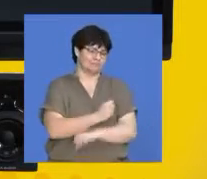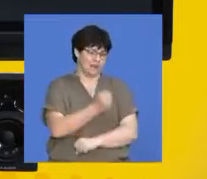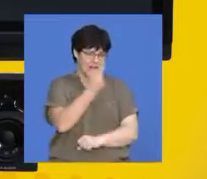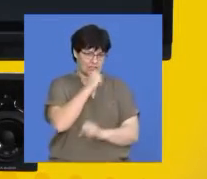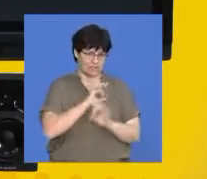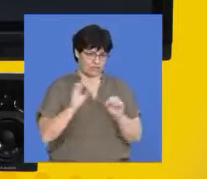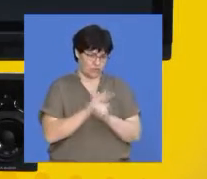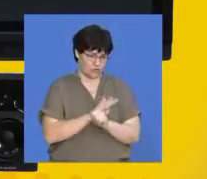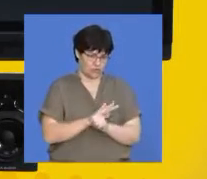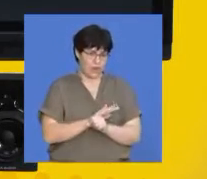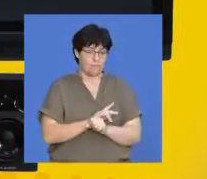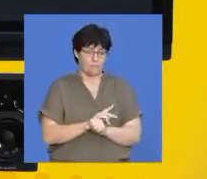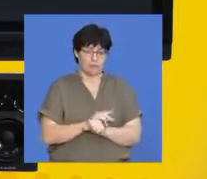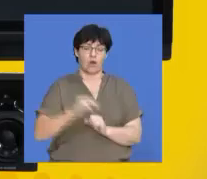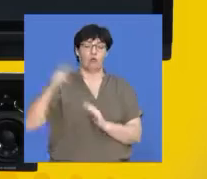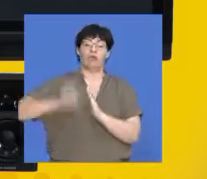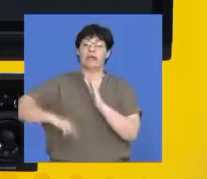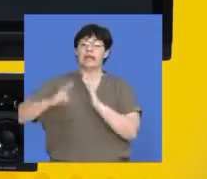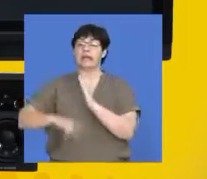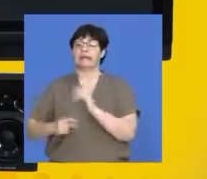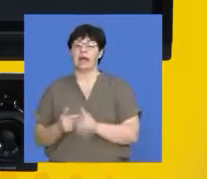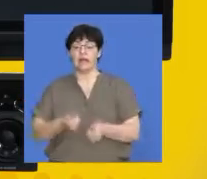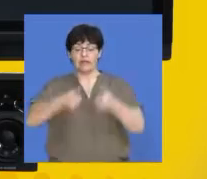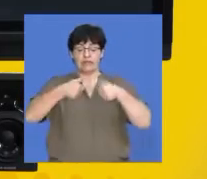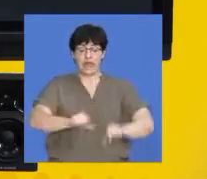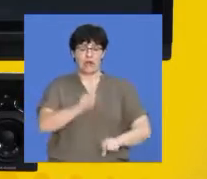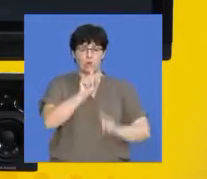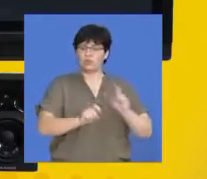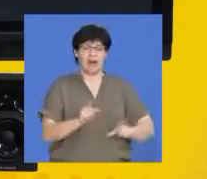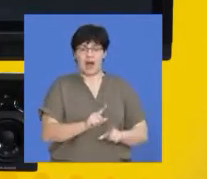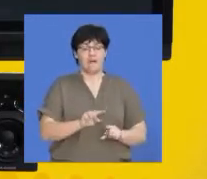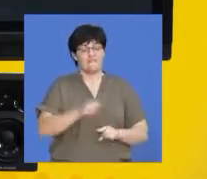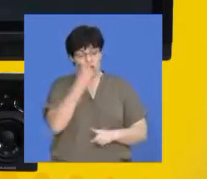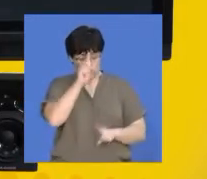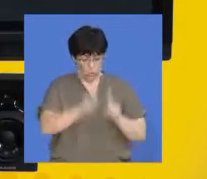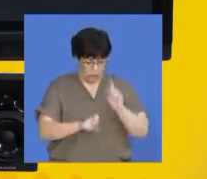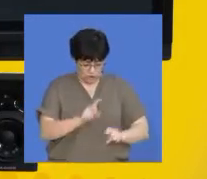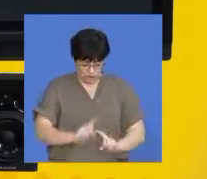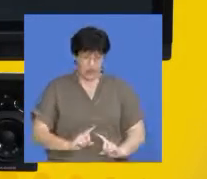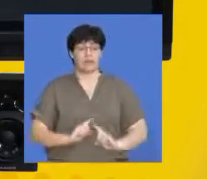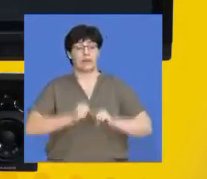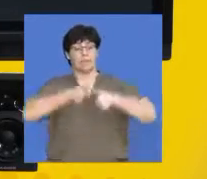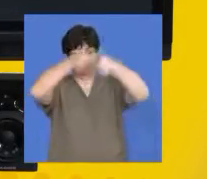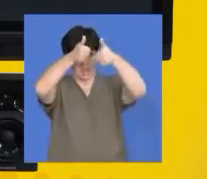don't just go and read the source before you read the questions, okay? Because you need to